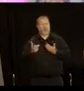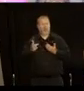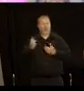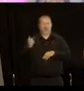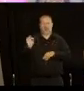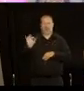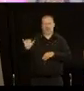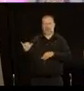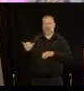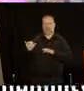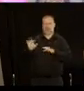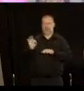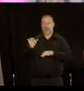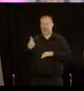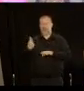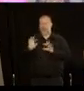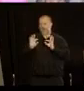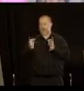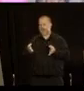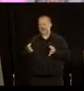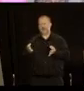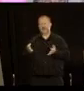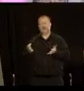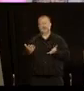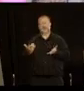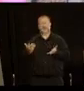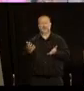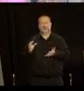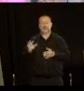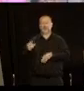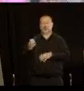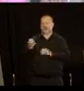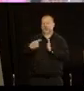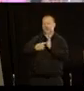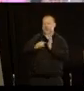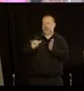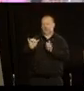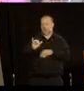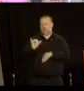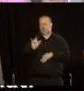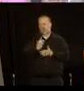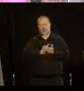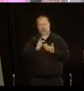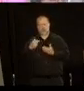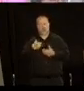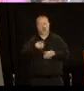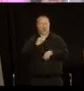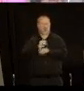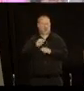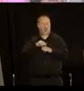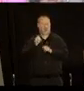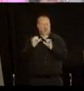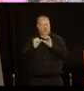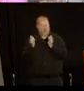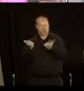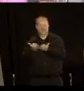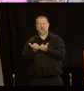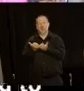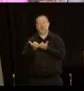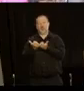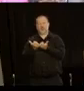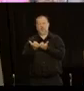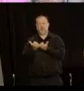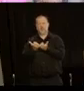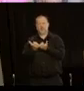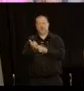those foster families. So just wanted to highlight that also, and that's a program that we work with other agencies